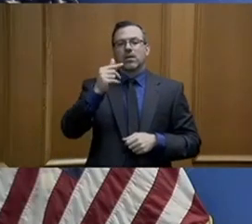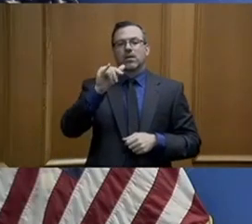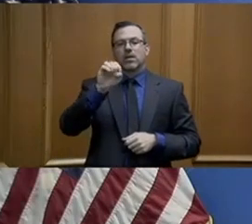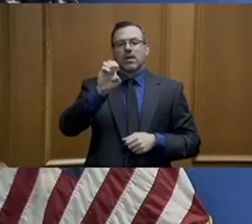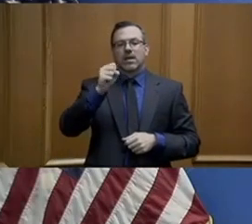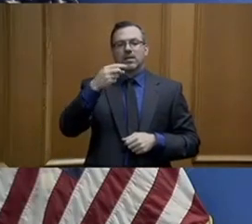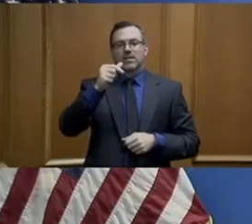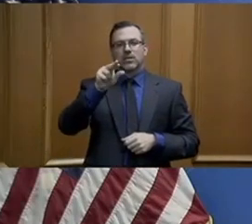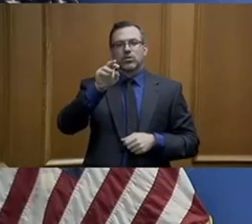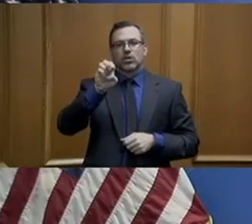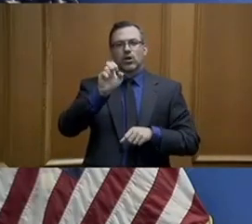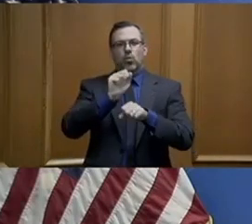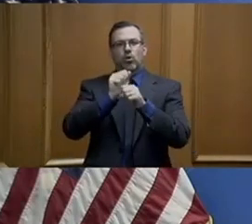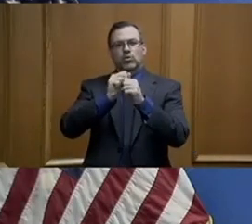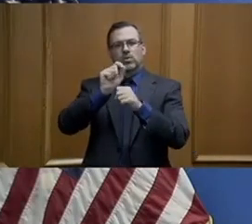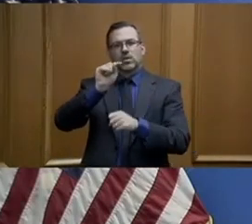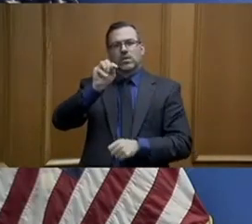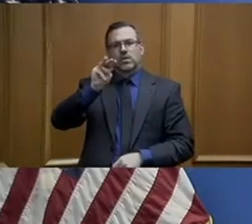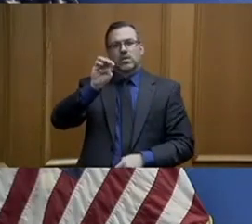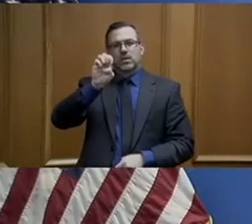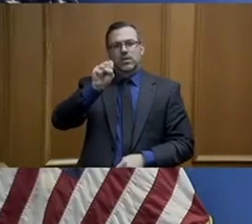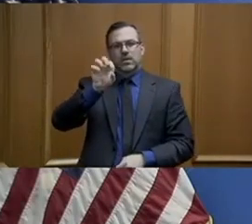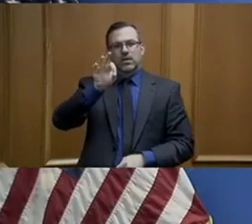Times Free Press. Andy, your line is open.